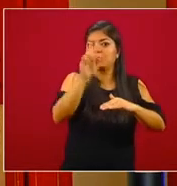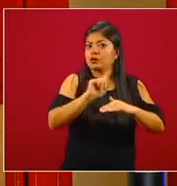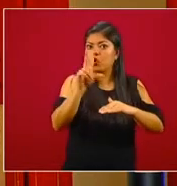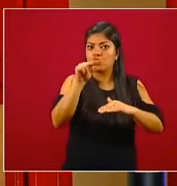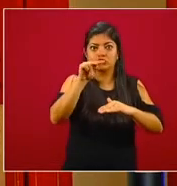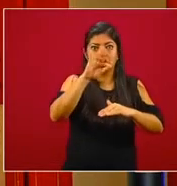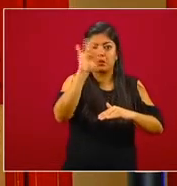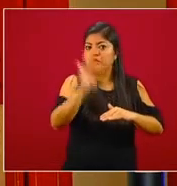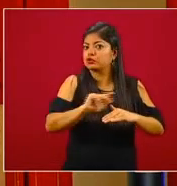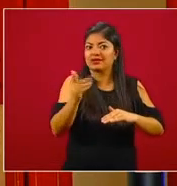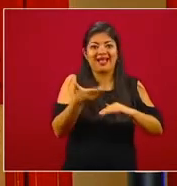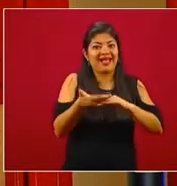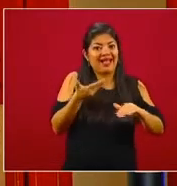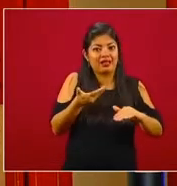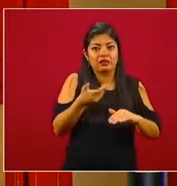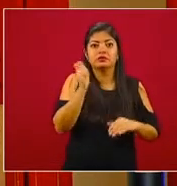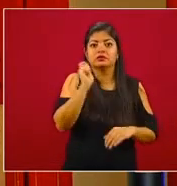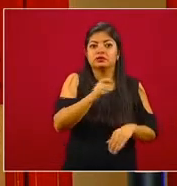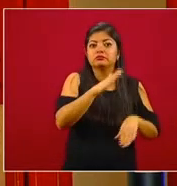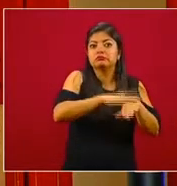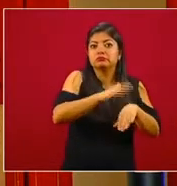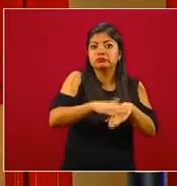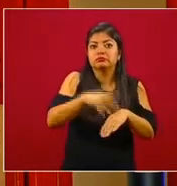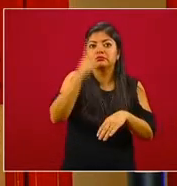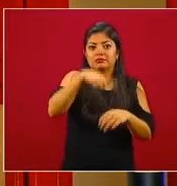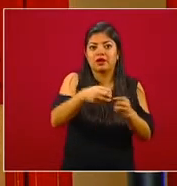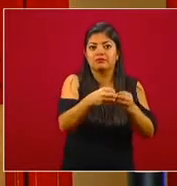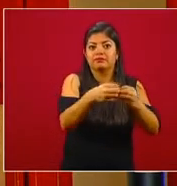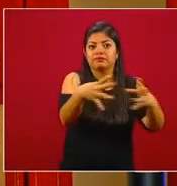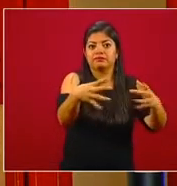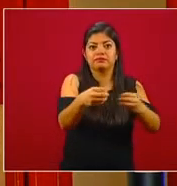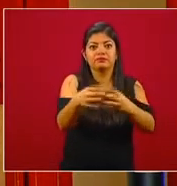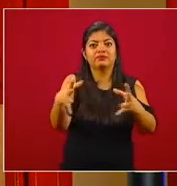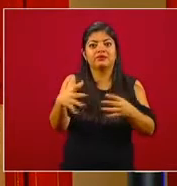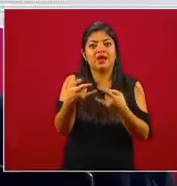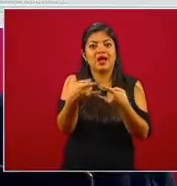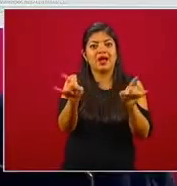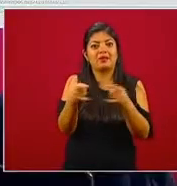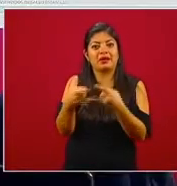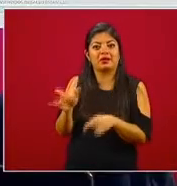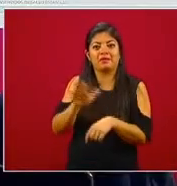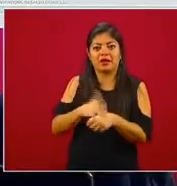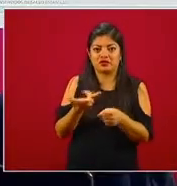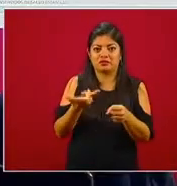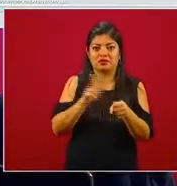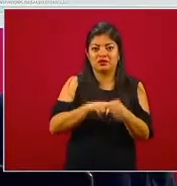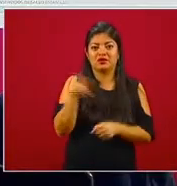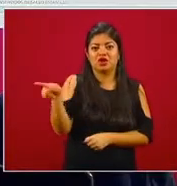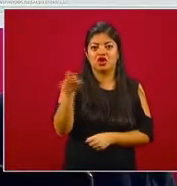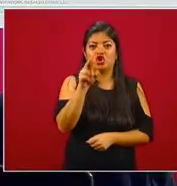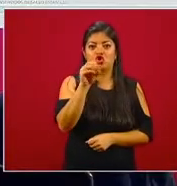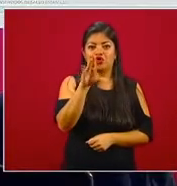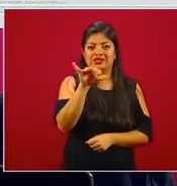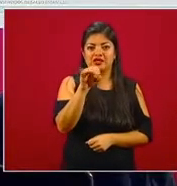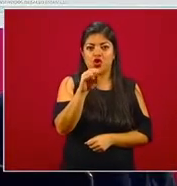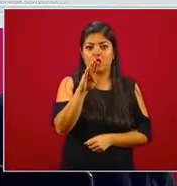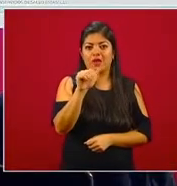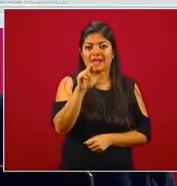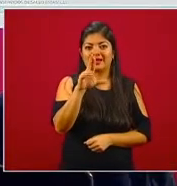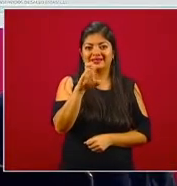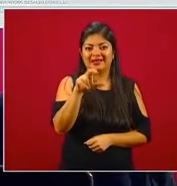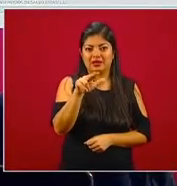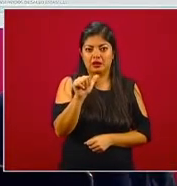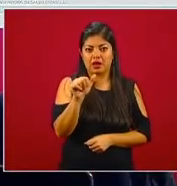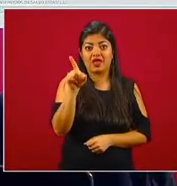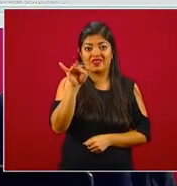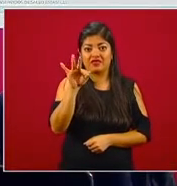have 80%, 20% available, se before we activan reach los saturation, mecanismos de past expansión. 80%, Tenemos we ahí a do nuestra activate compañera any Rocío necessary Bárcena del mechanisms to DIF, que